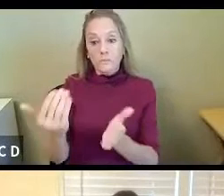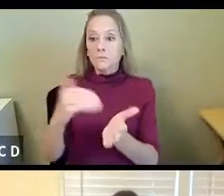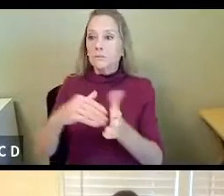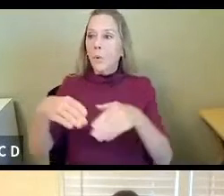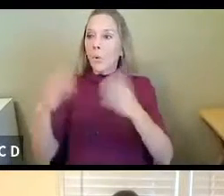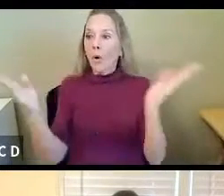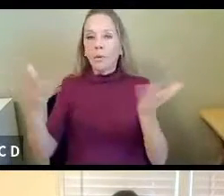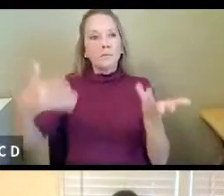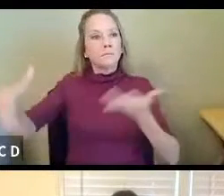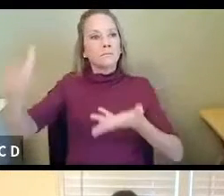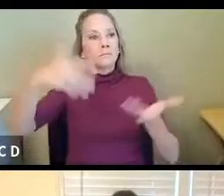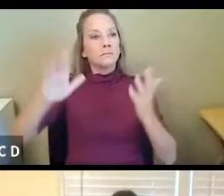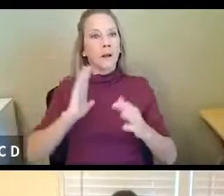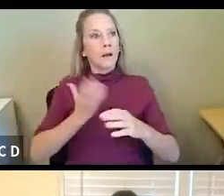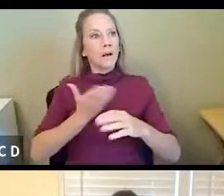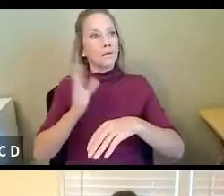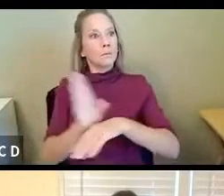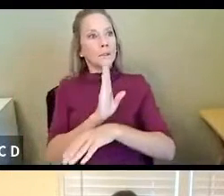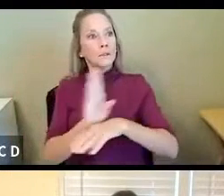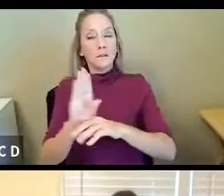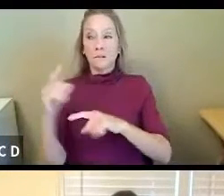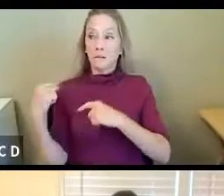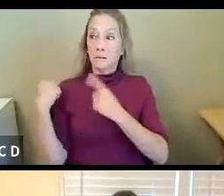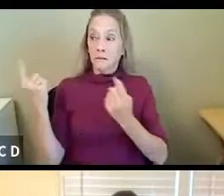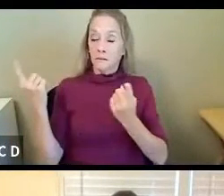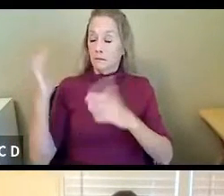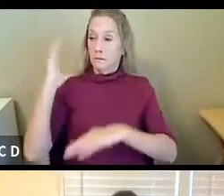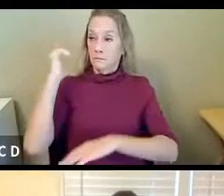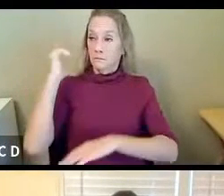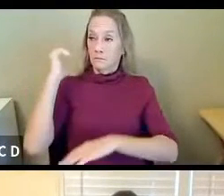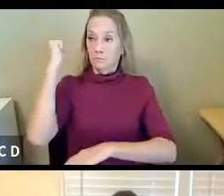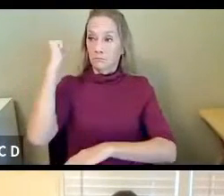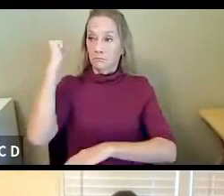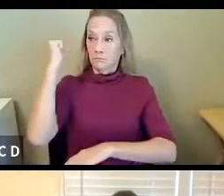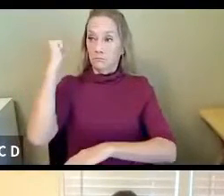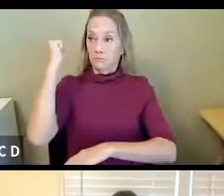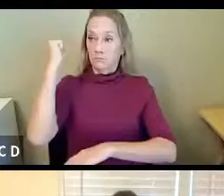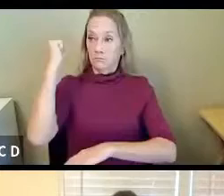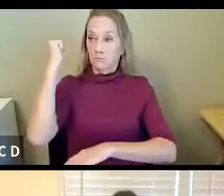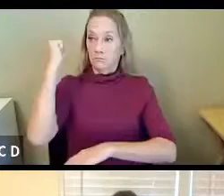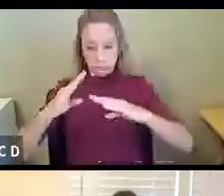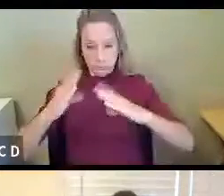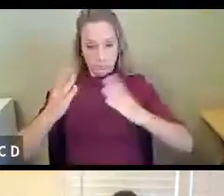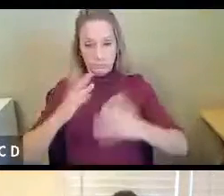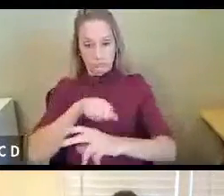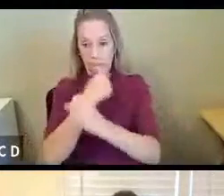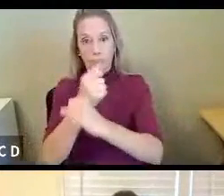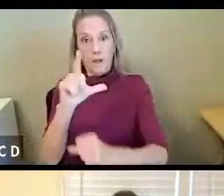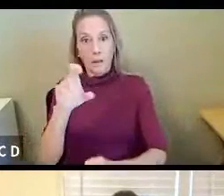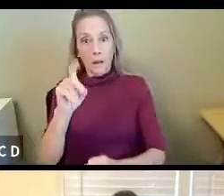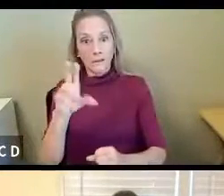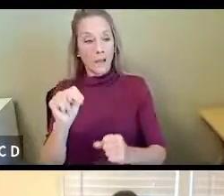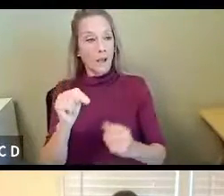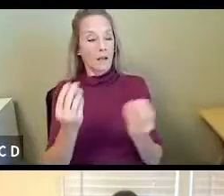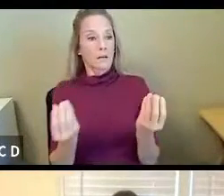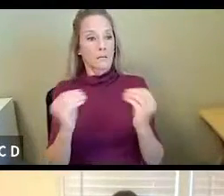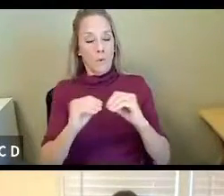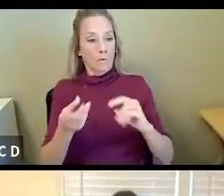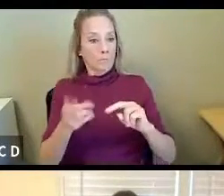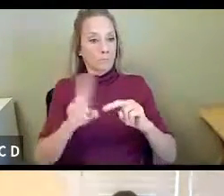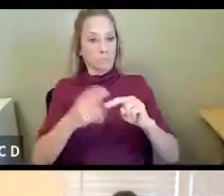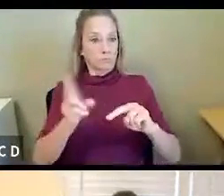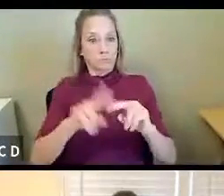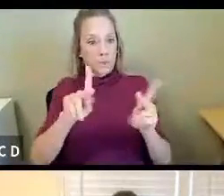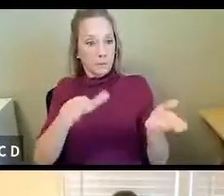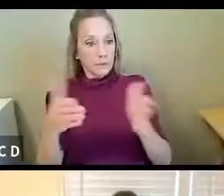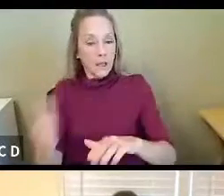economy after a devastating lockdown, which included untold job loss, suicides, drug overdoses, broken families and marriages,